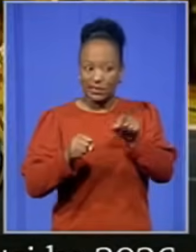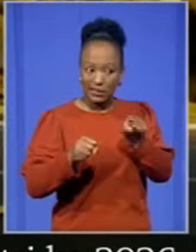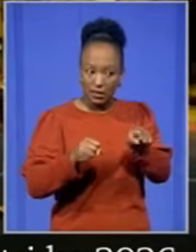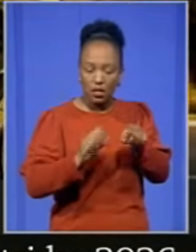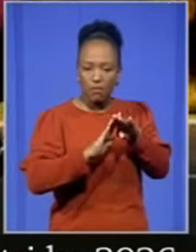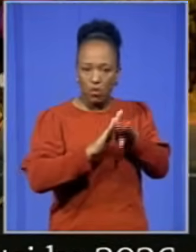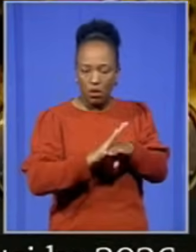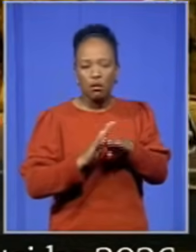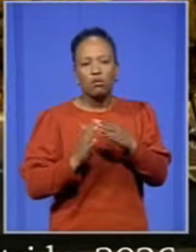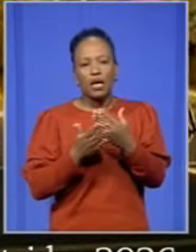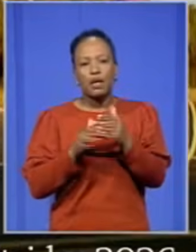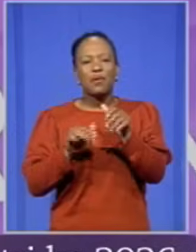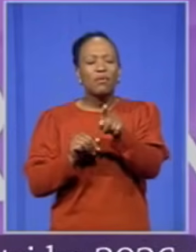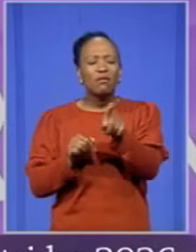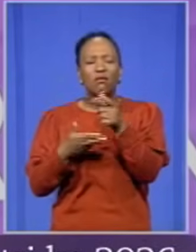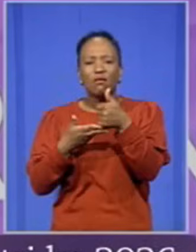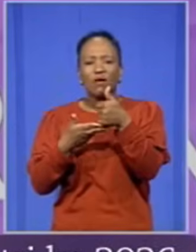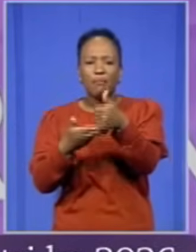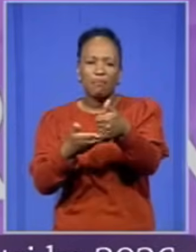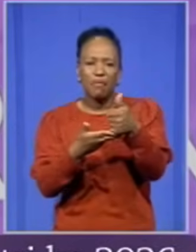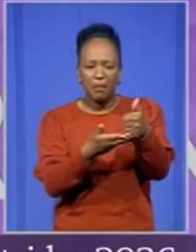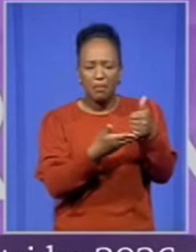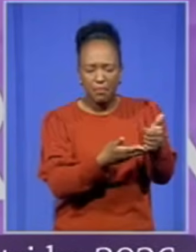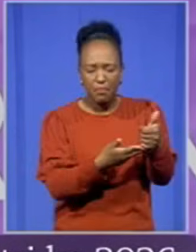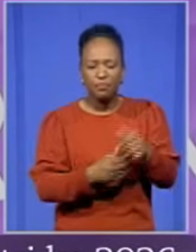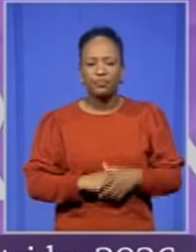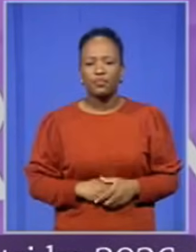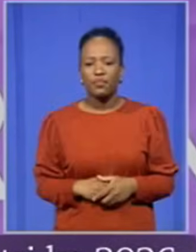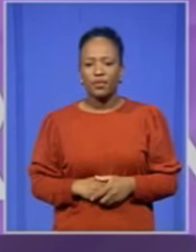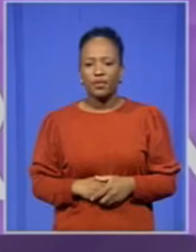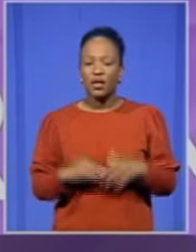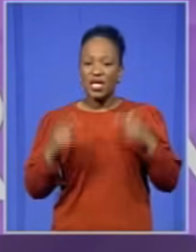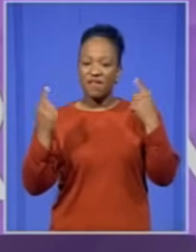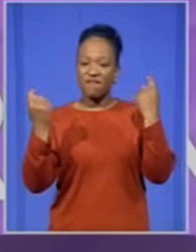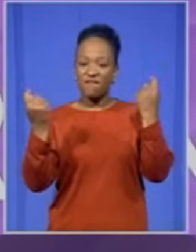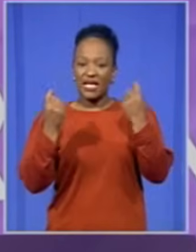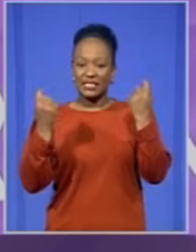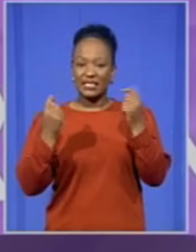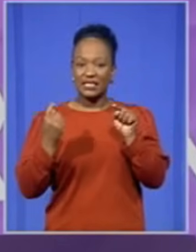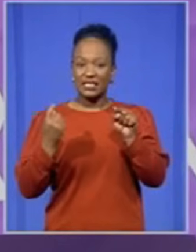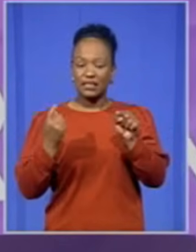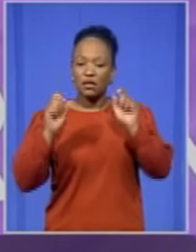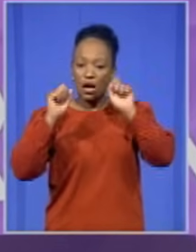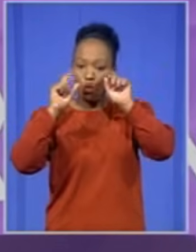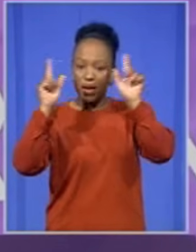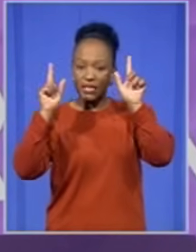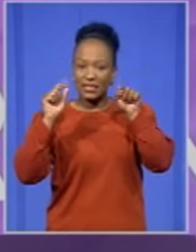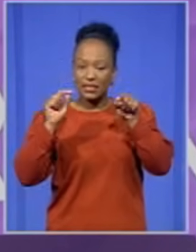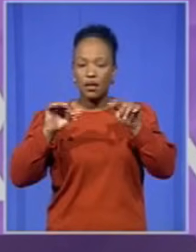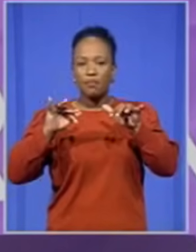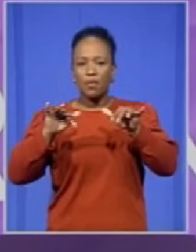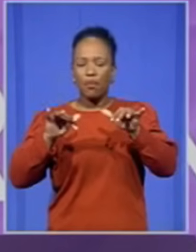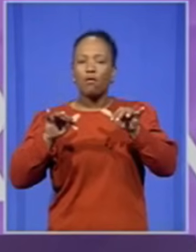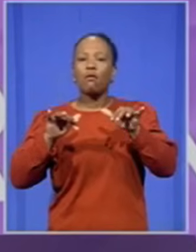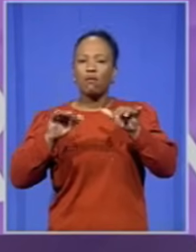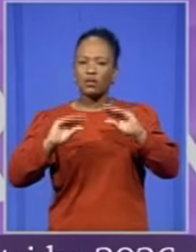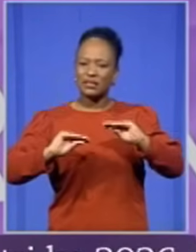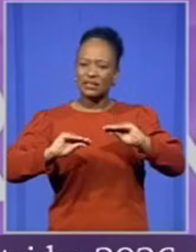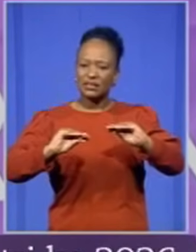are hoping to achieve from this event is to spread awareness and educate people about lupus and also